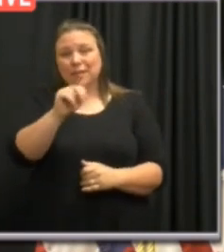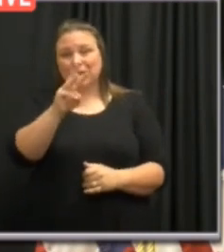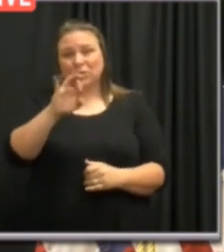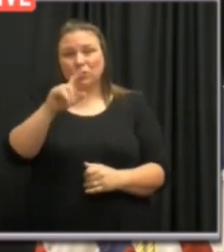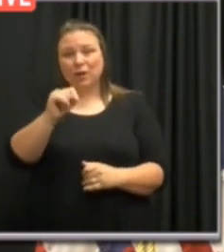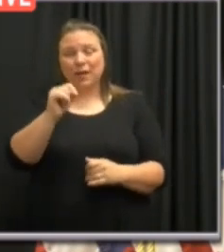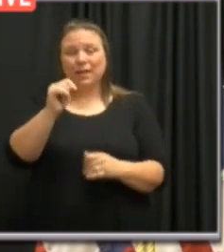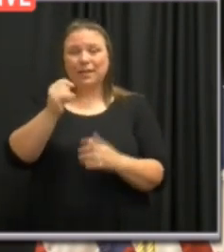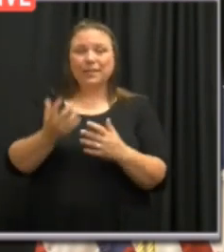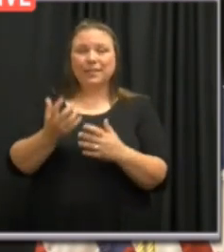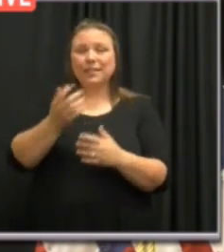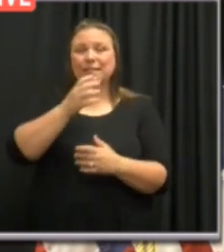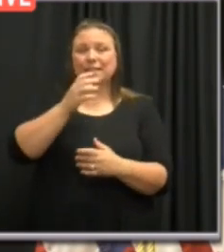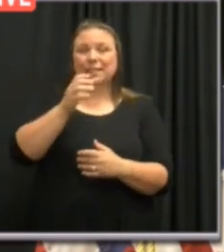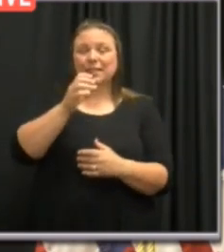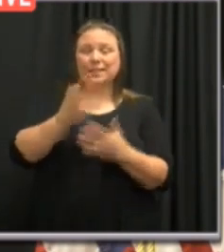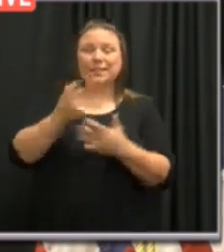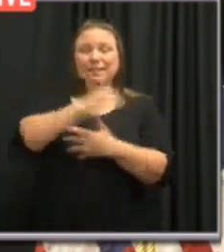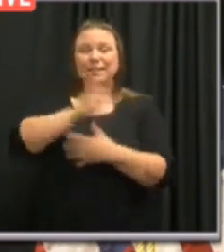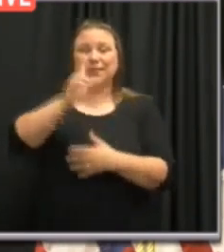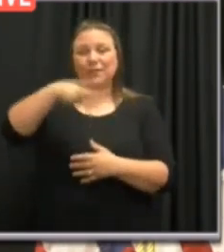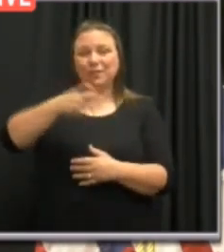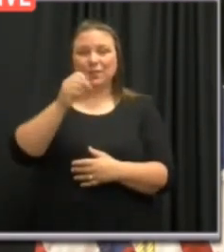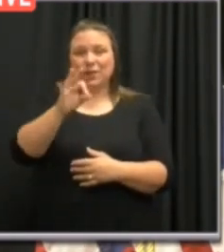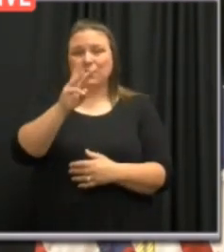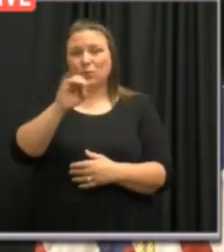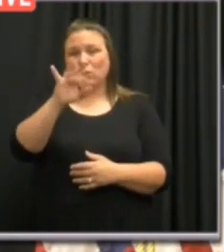Senior Vice President of Waffle House Restaurants. Thank you.